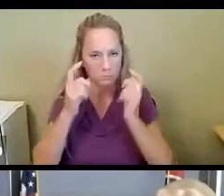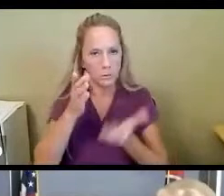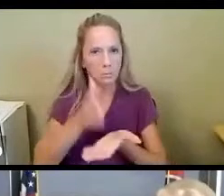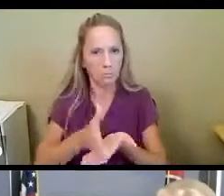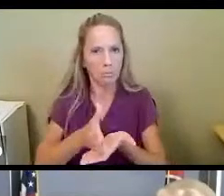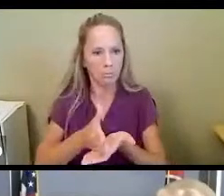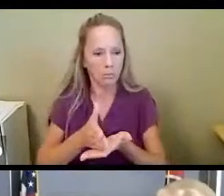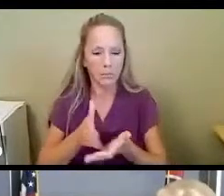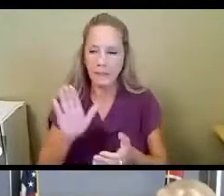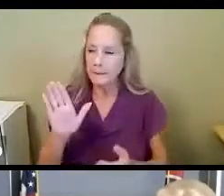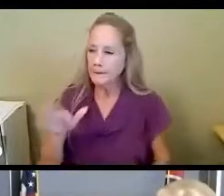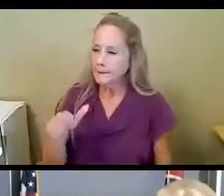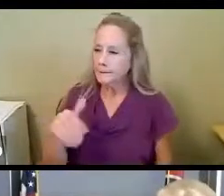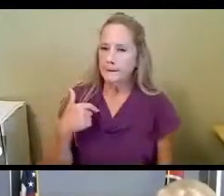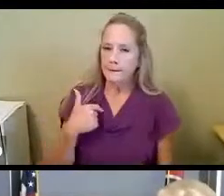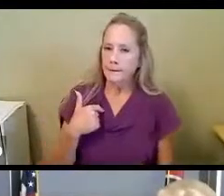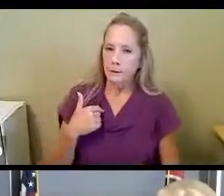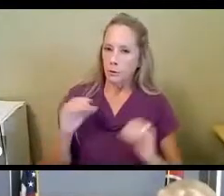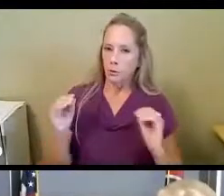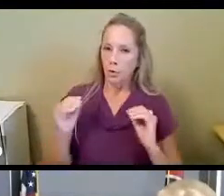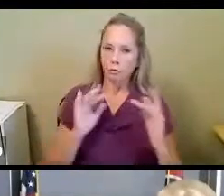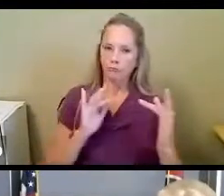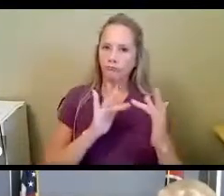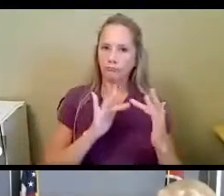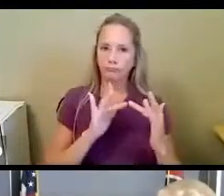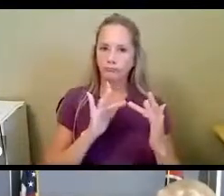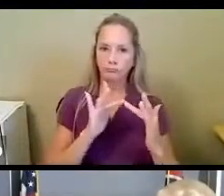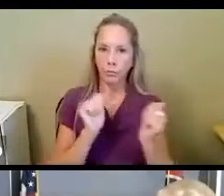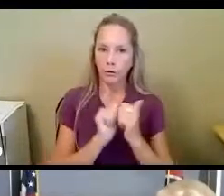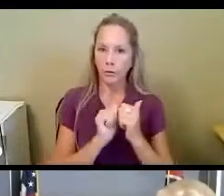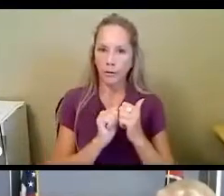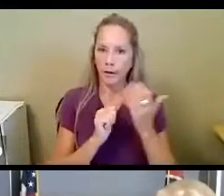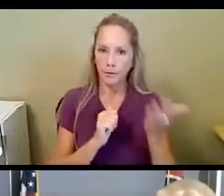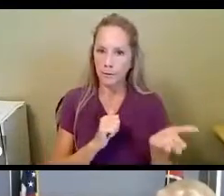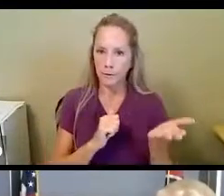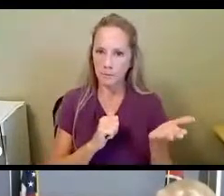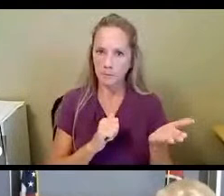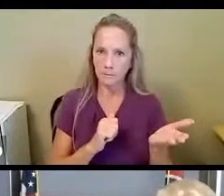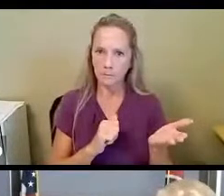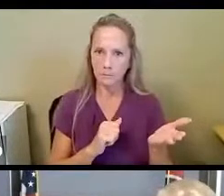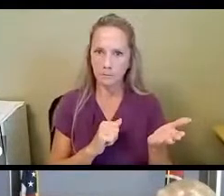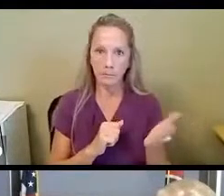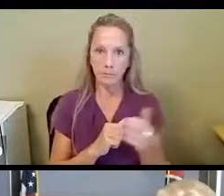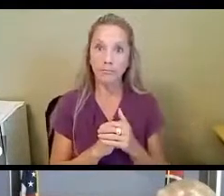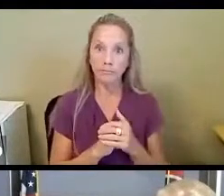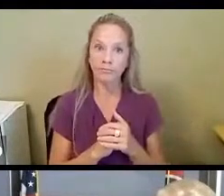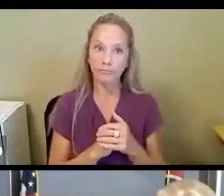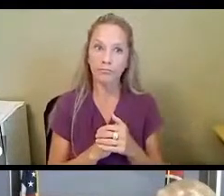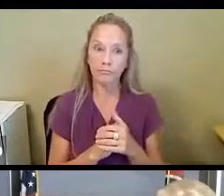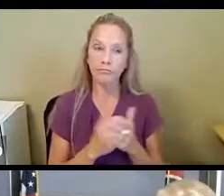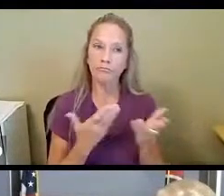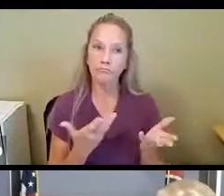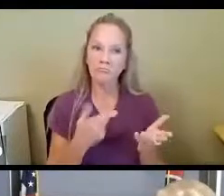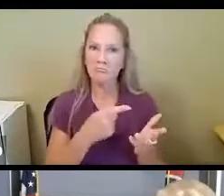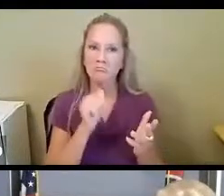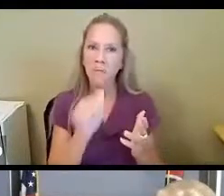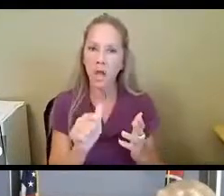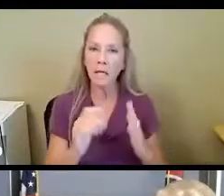I have not had any conversations with them, and with them not being a